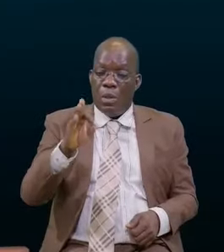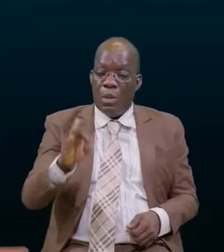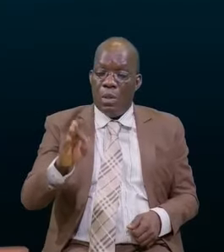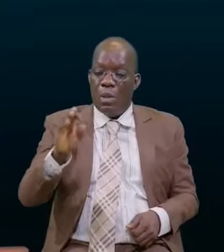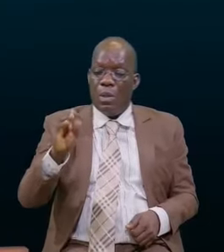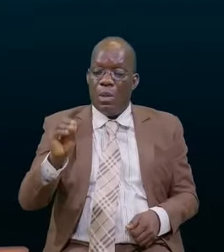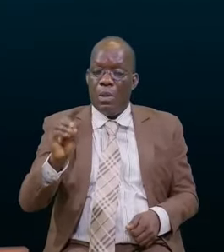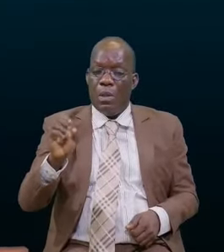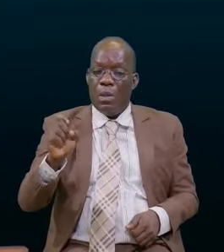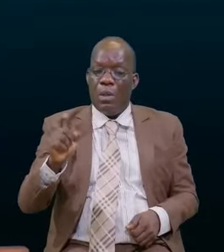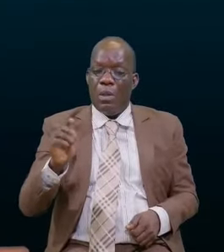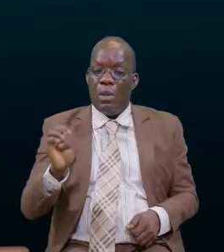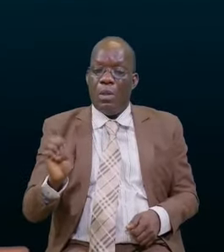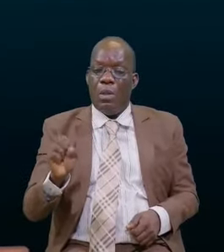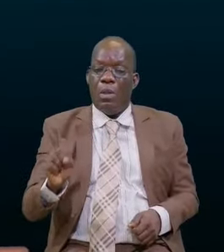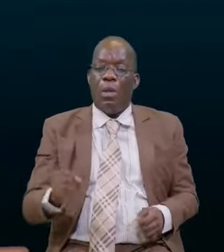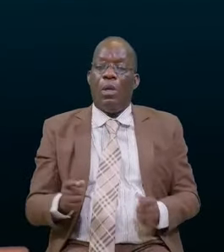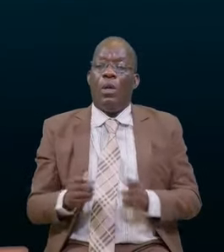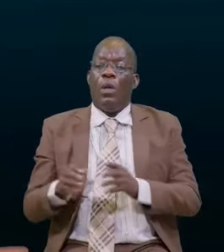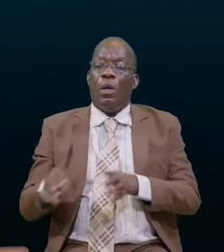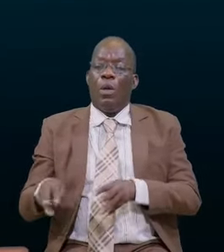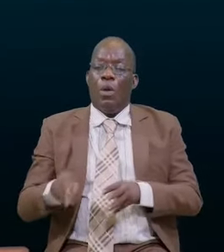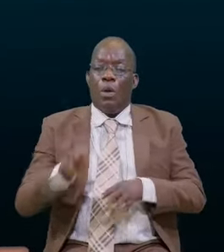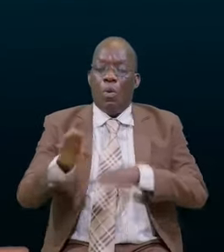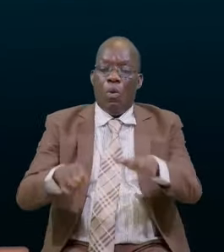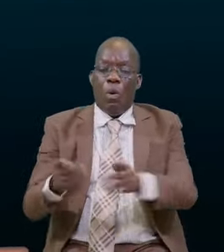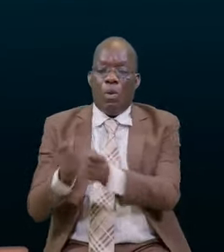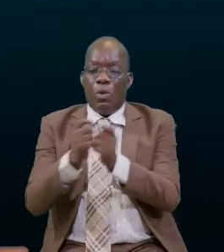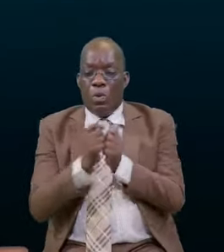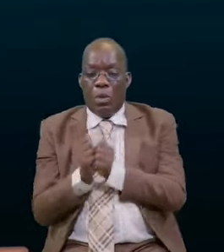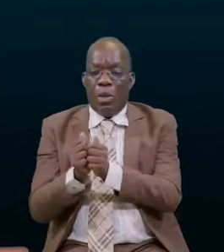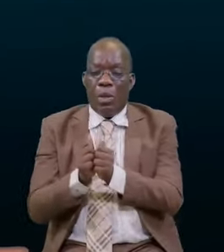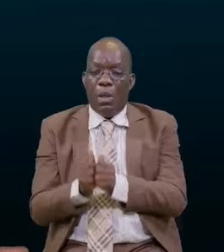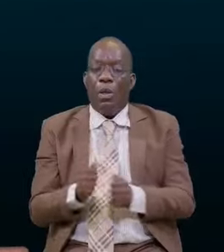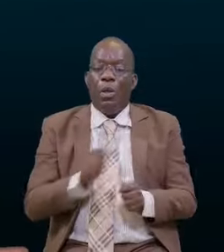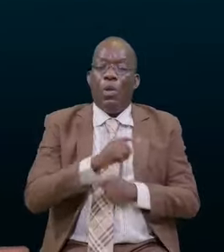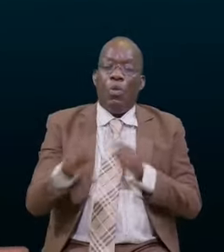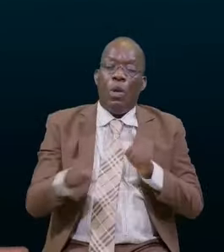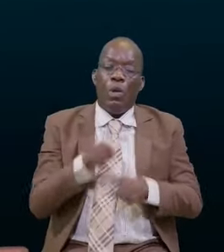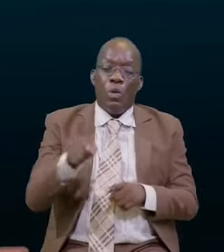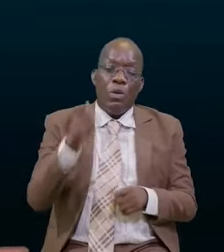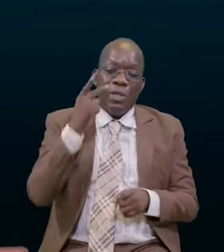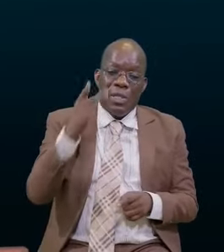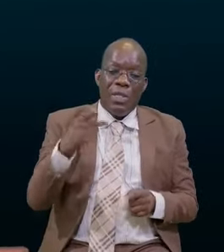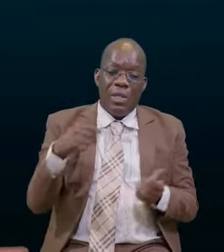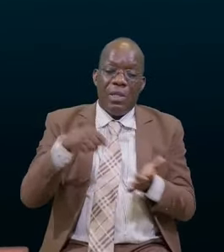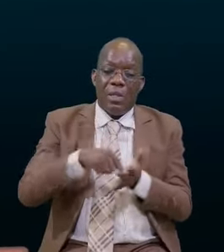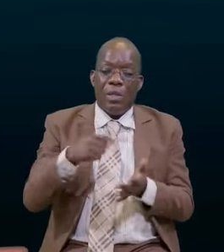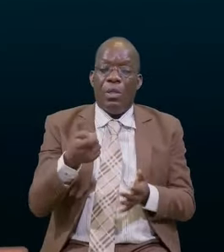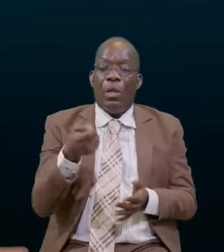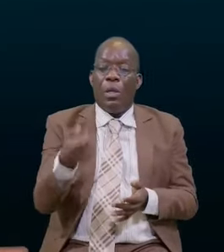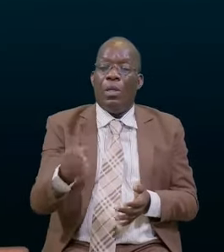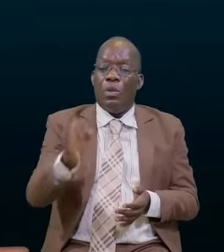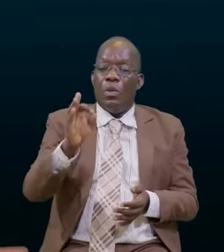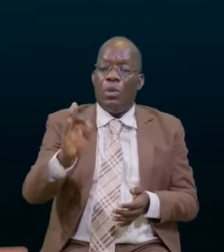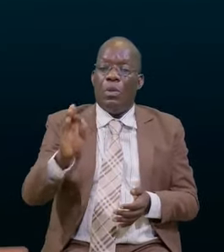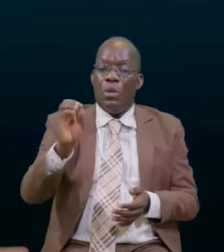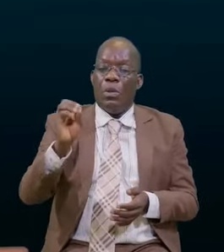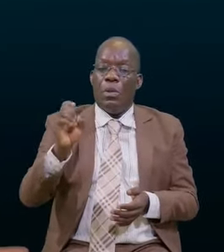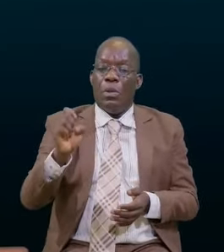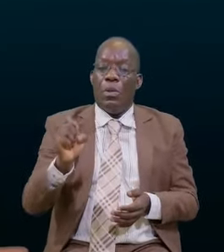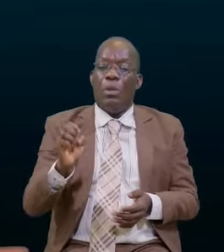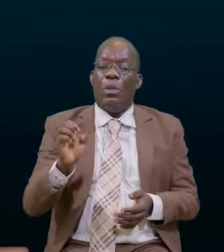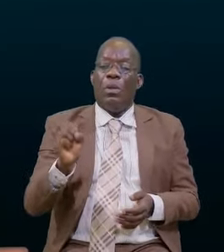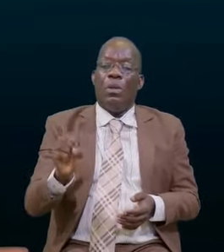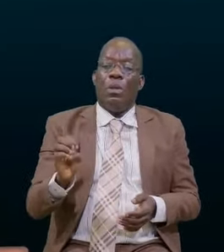together and that is what we see when you have these little little foxes they move along with others little little things